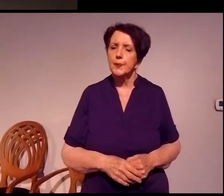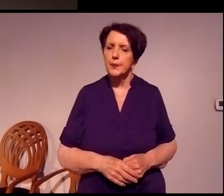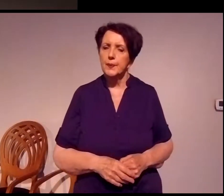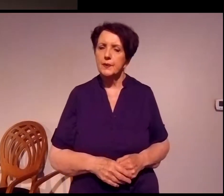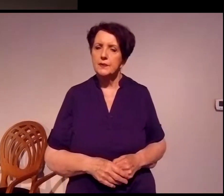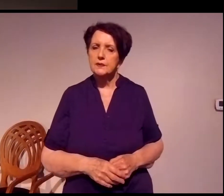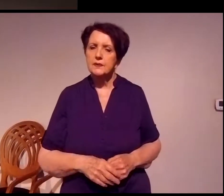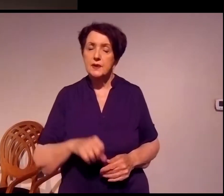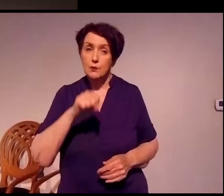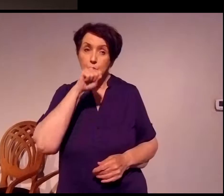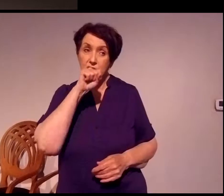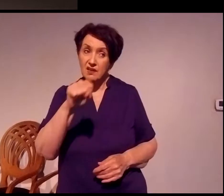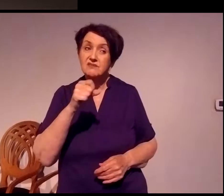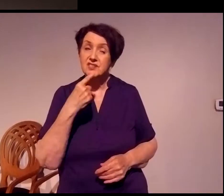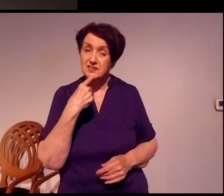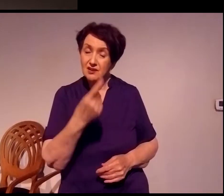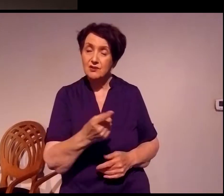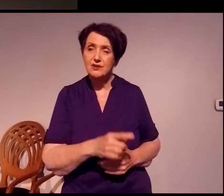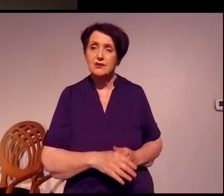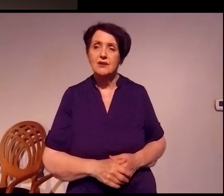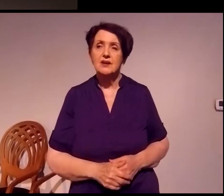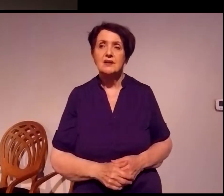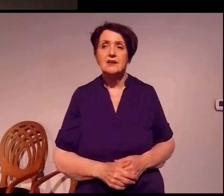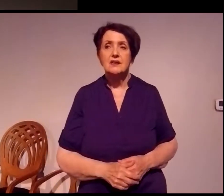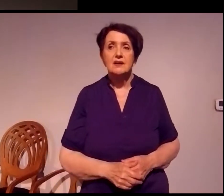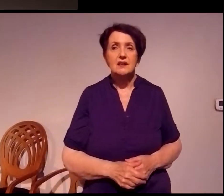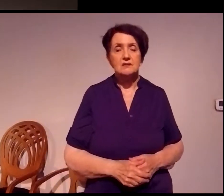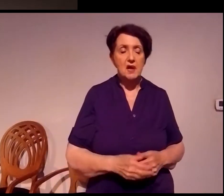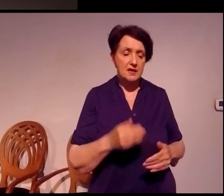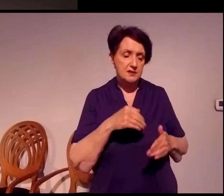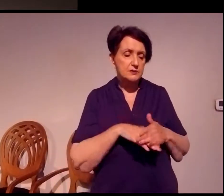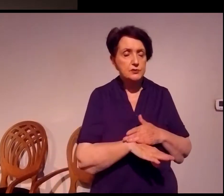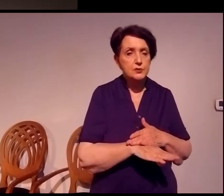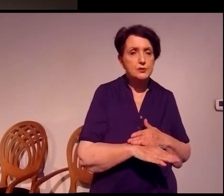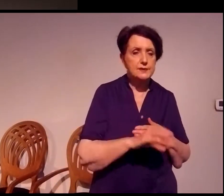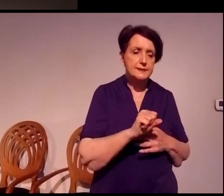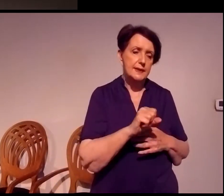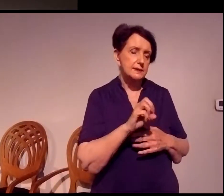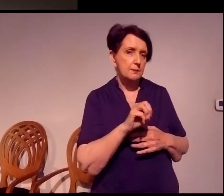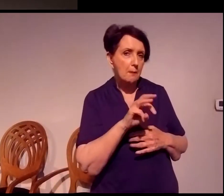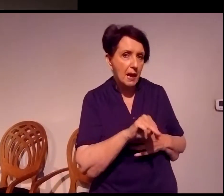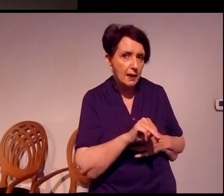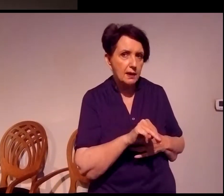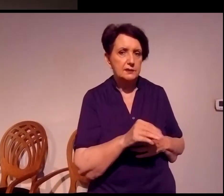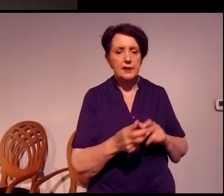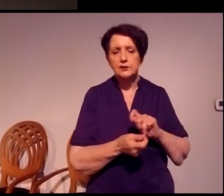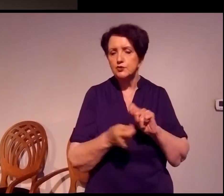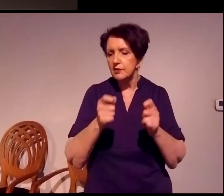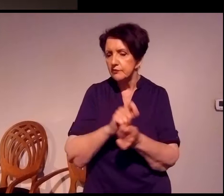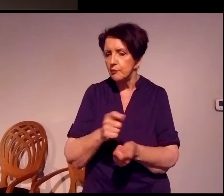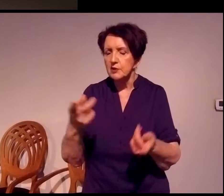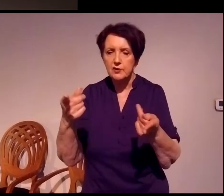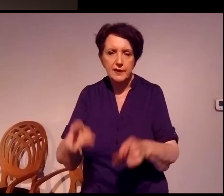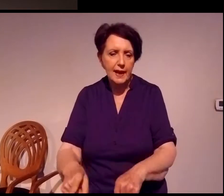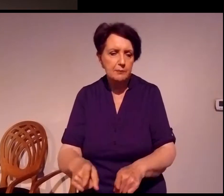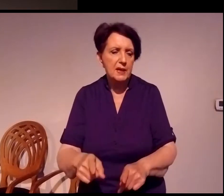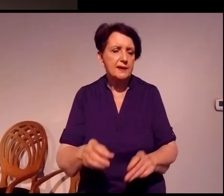I'd love to tell you that, I got into science of mind and transformation happened, and then I never had any other stuff.